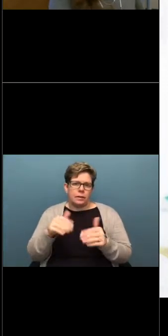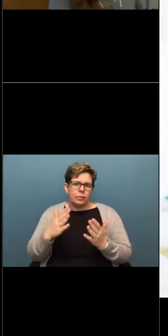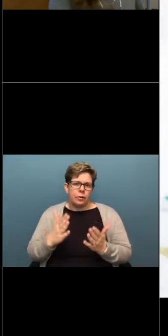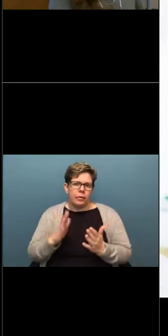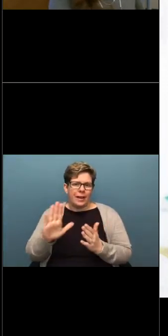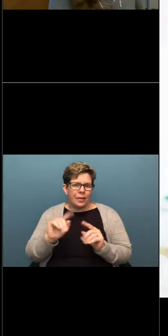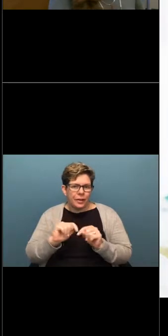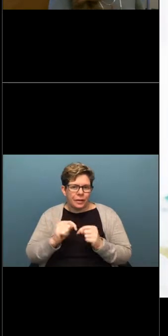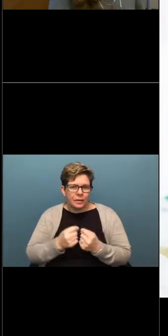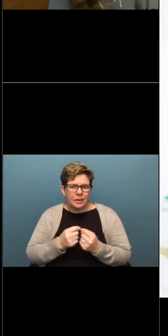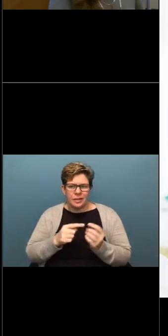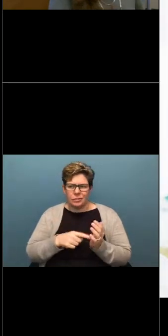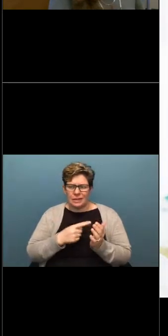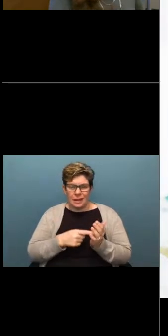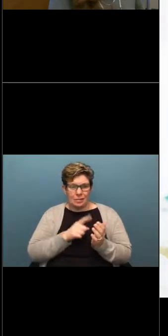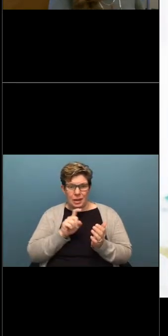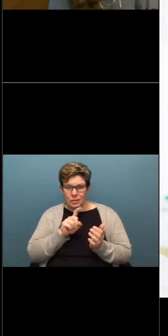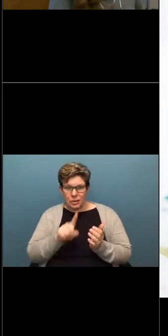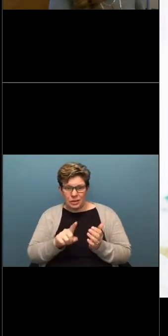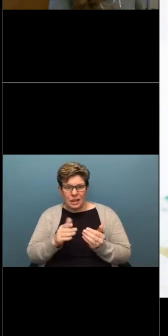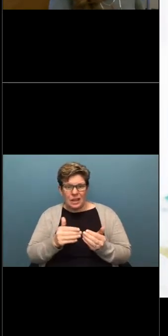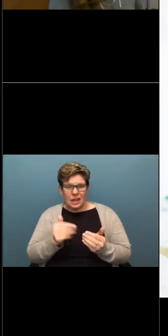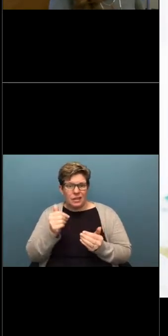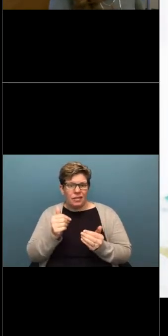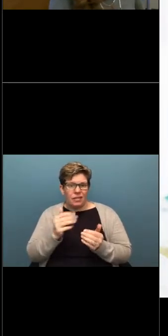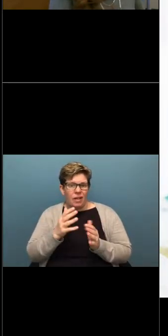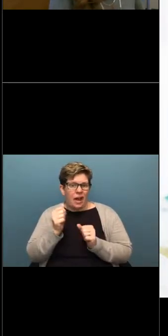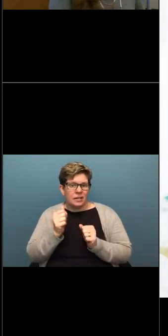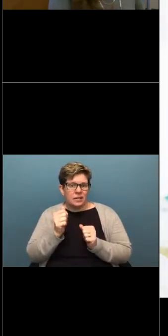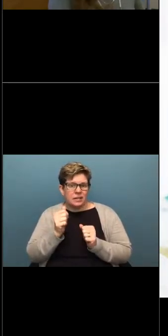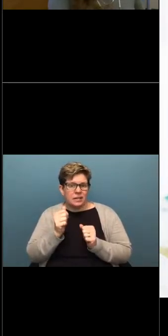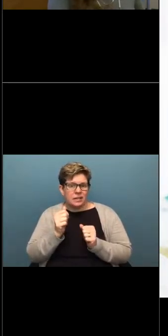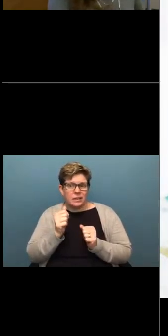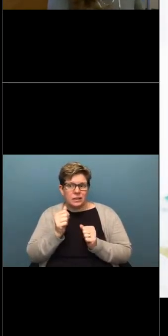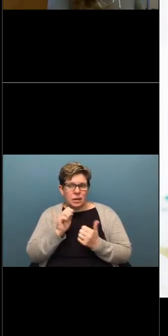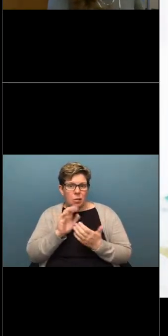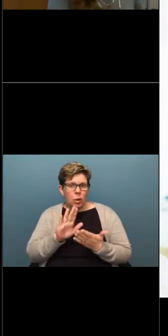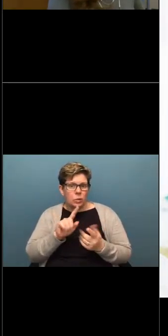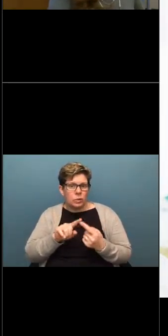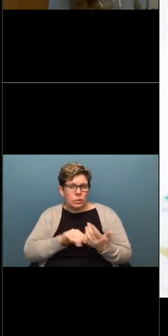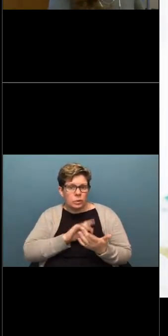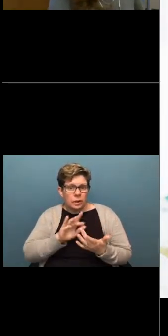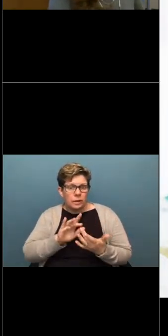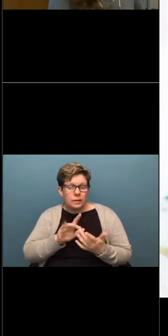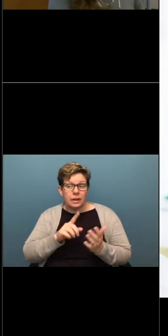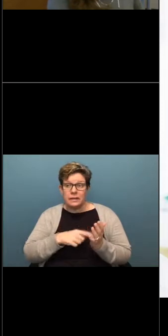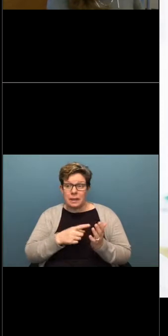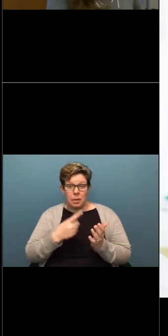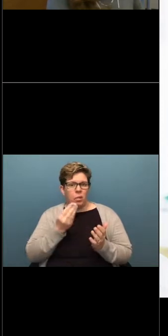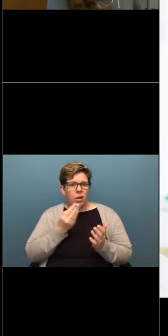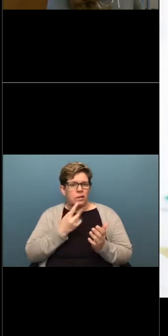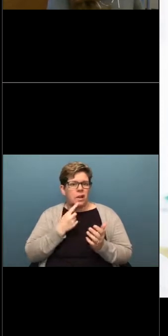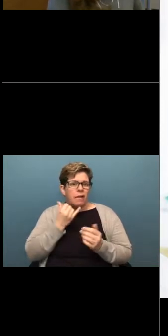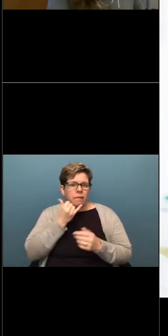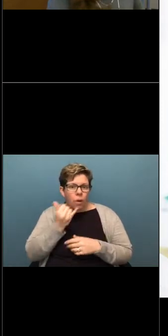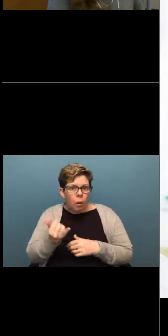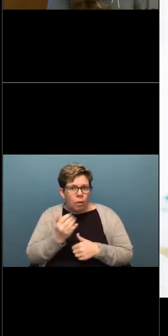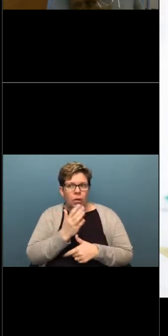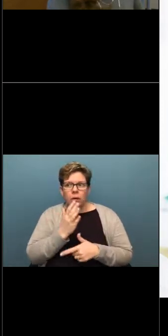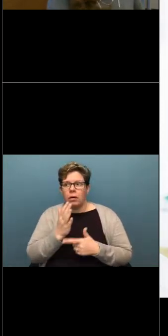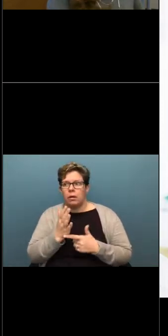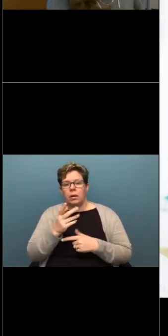just asking them what's the best, easiest, quickest way to get a hold of you. Sometimes a phone call is the best way. Sometimes through that